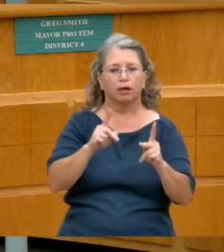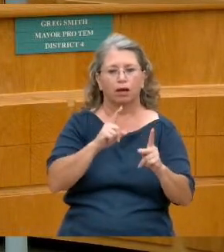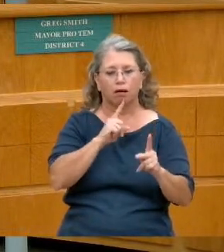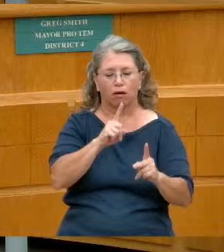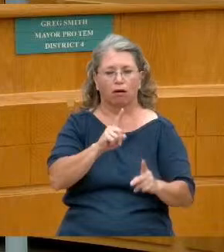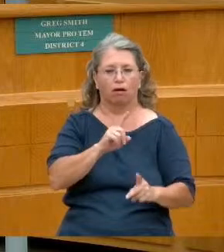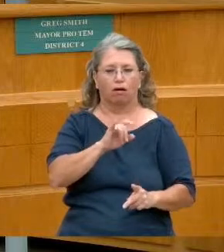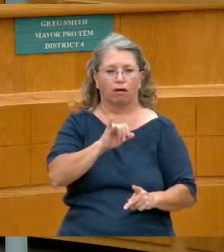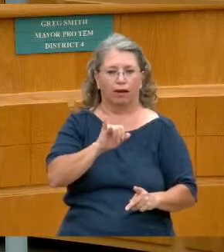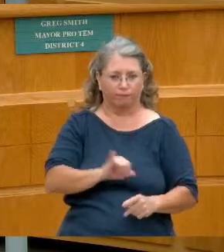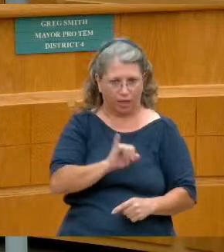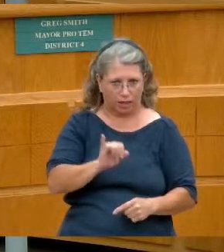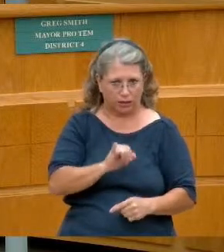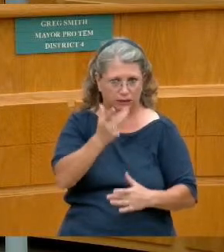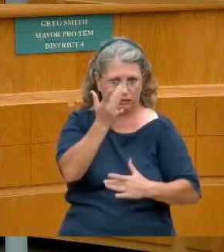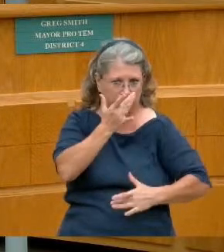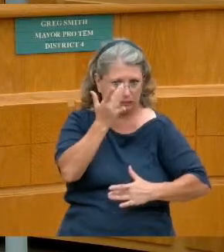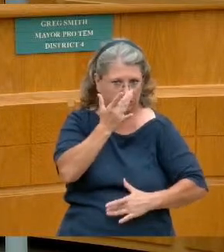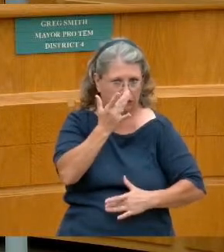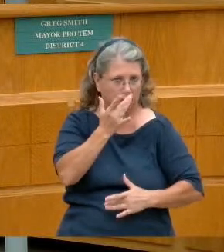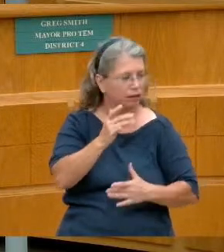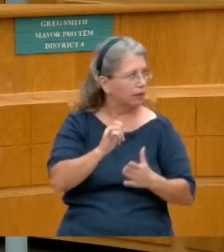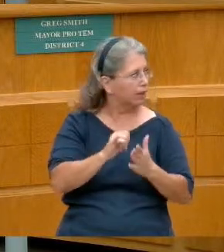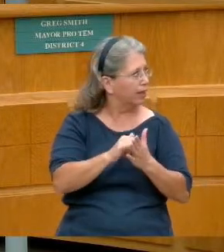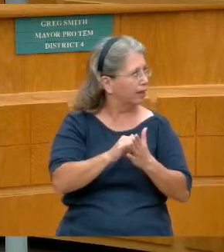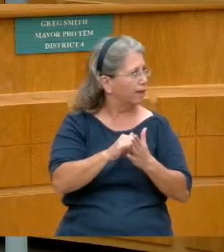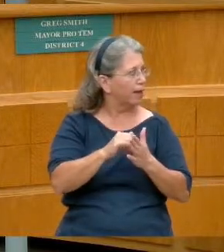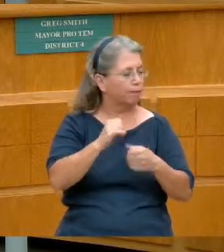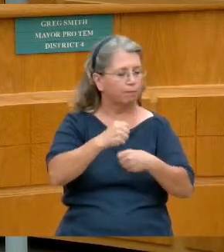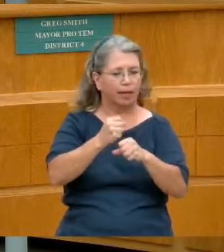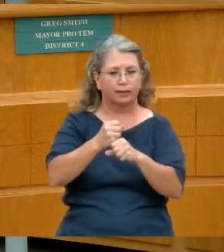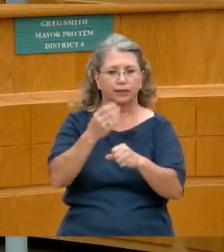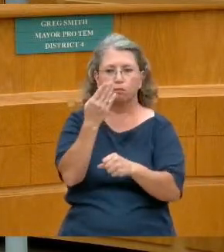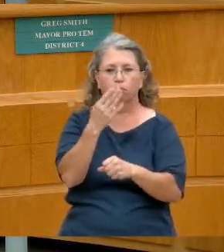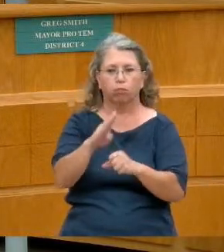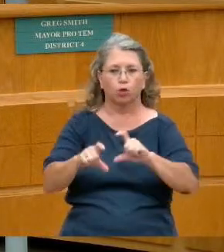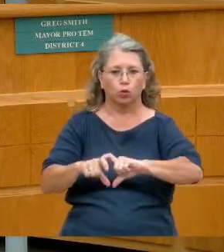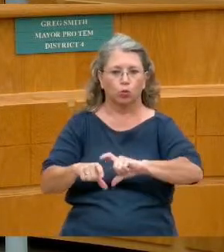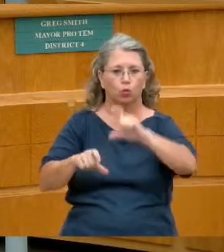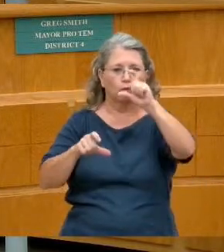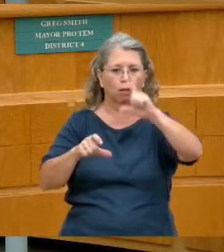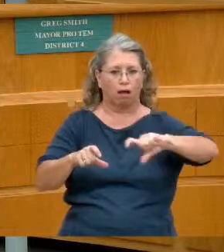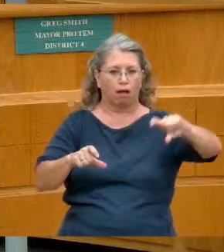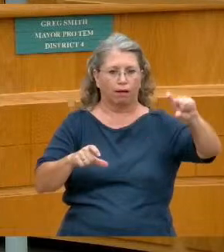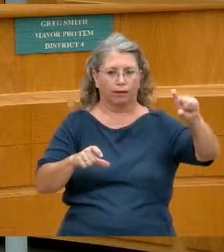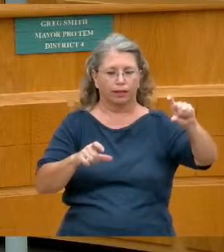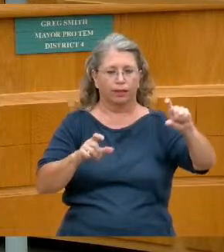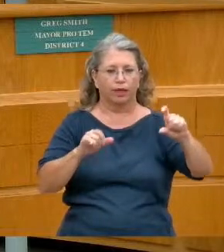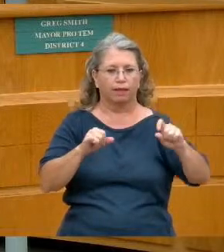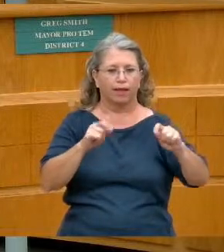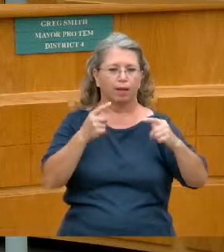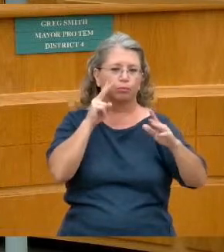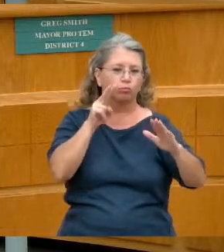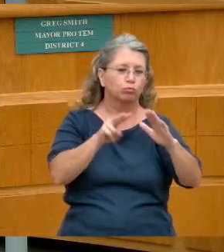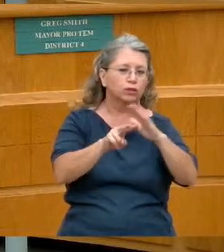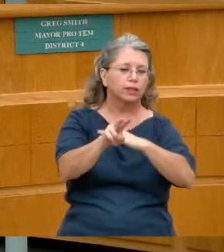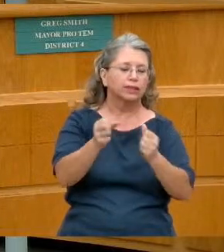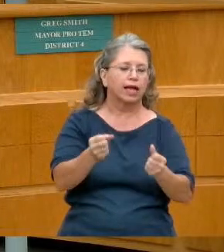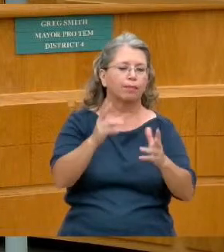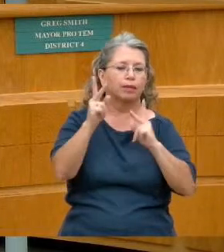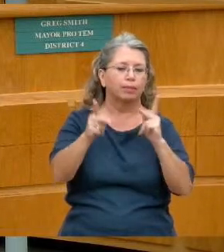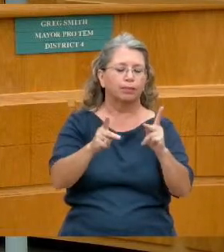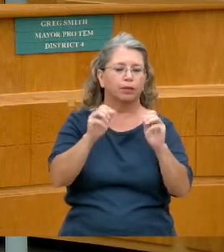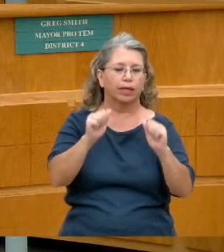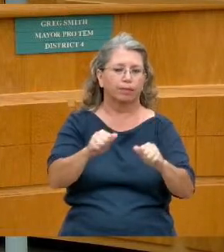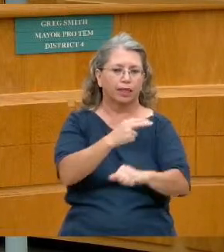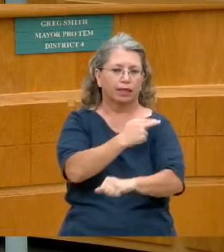and then it produces this blue line and ribbon, which is a projection of how many people would be in the hospital on any one day. One person could